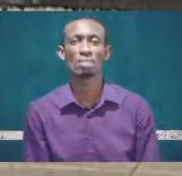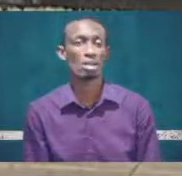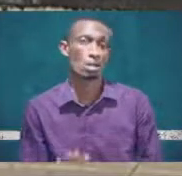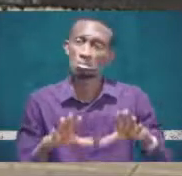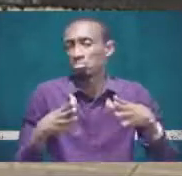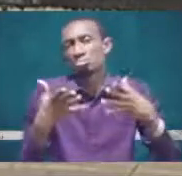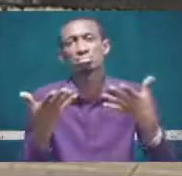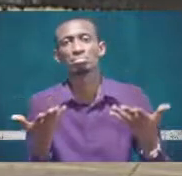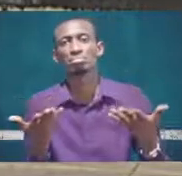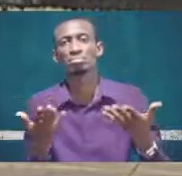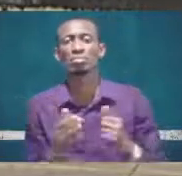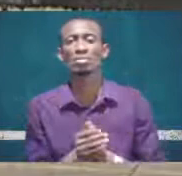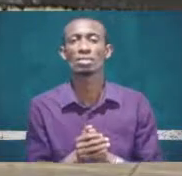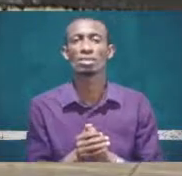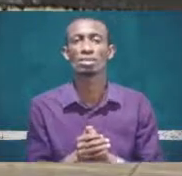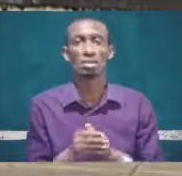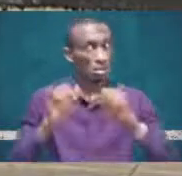Maybe you need